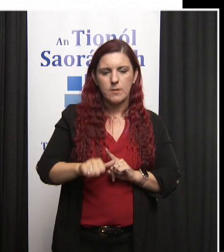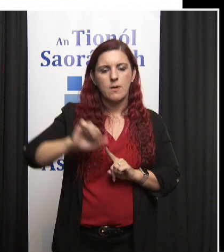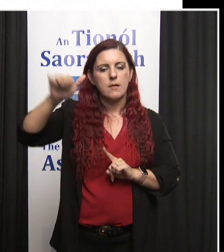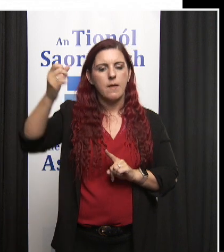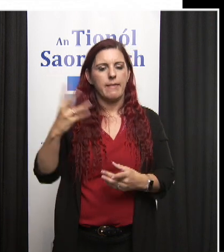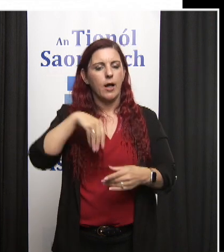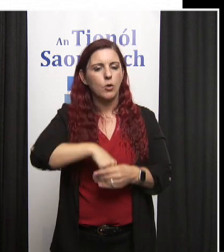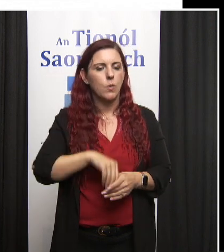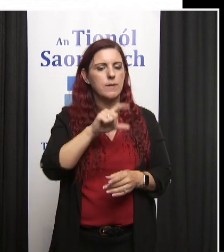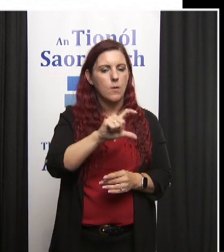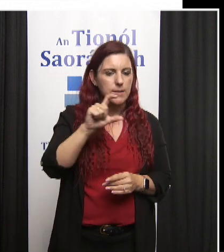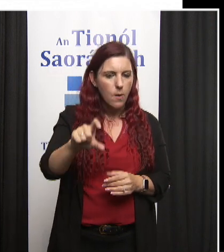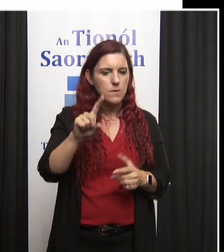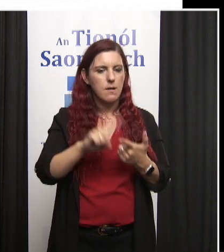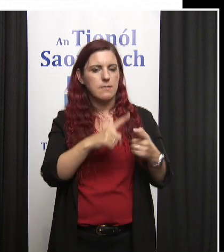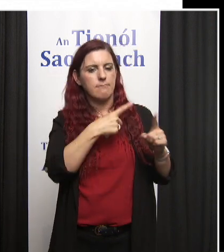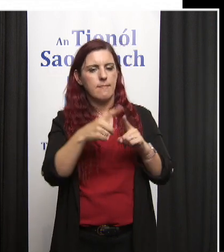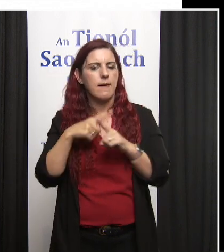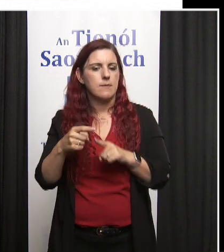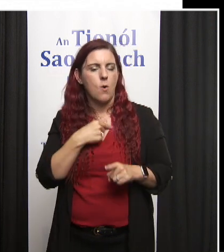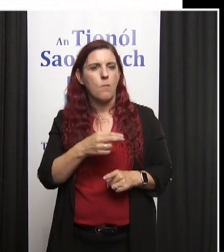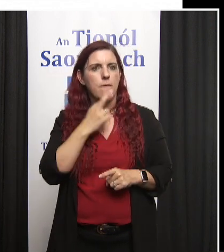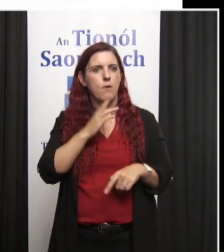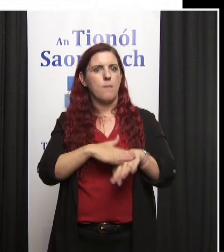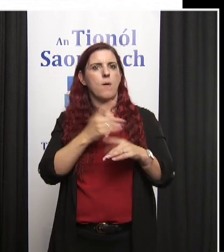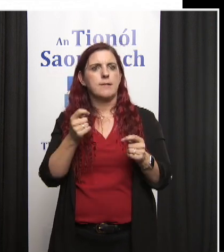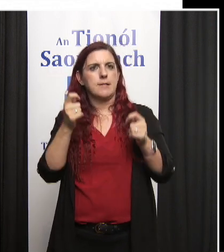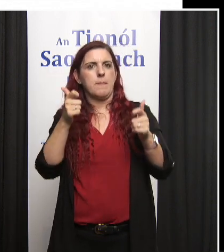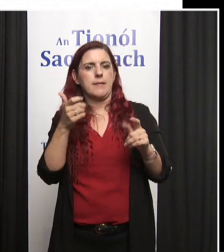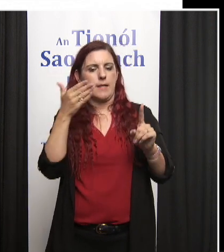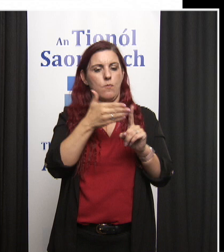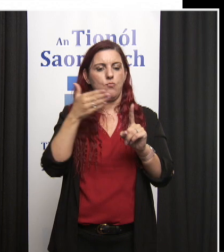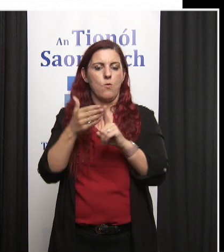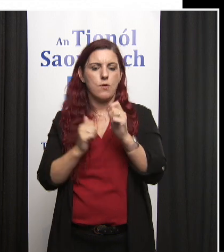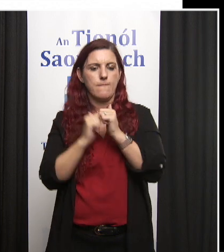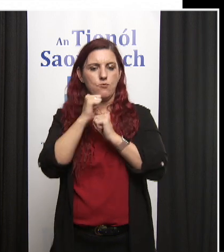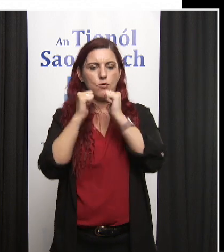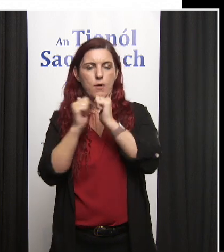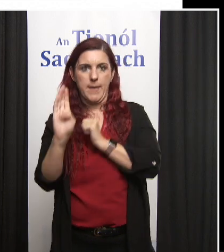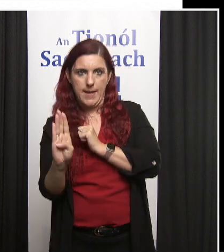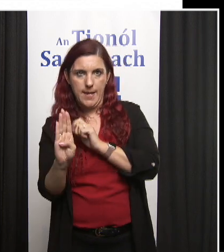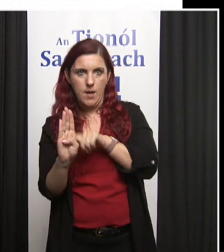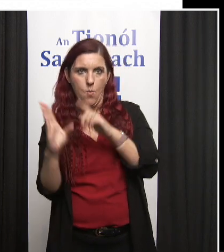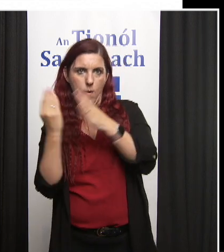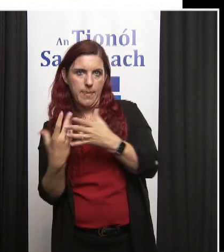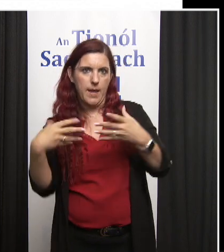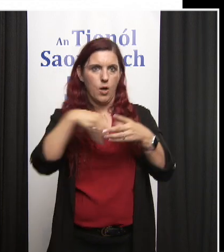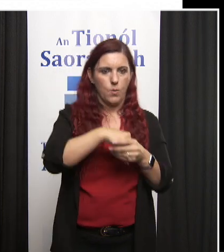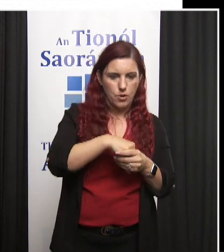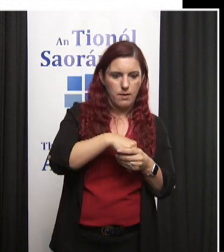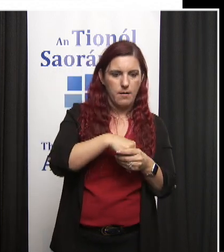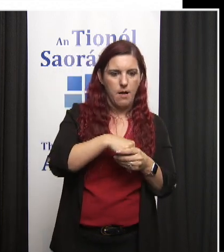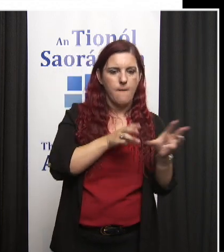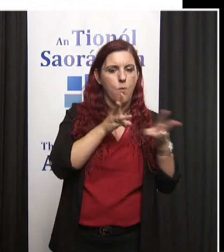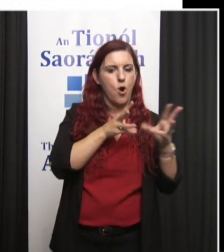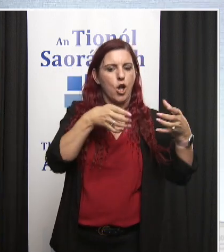town councils and stuff like that, but we prefer the more simplistic approach of structure B with the inclusion of a working group